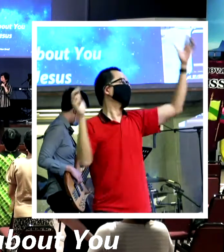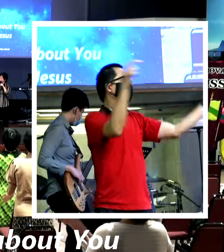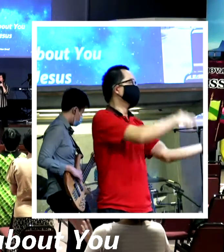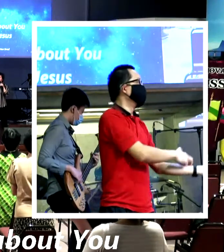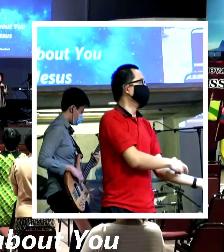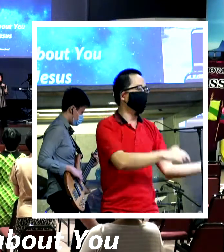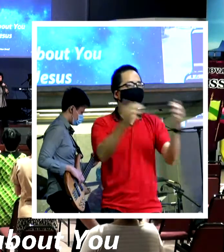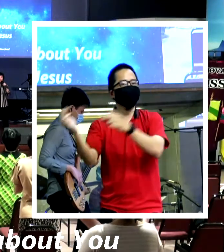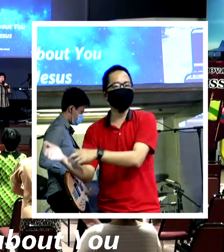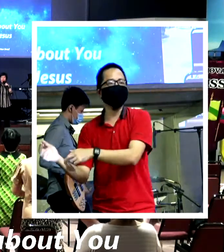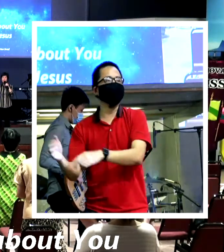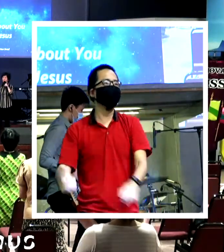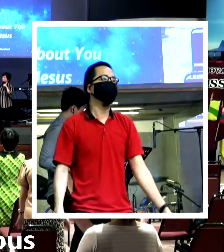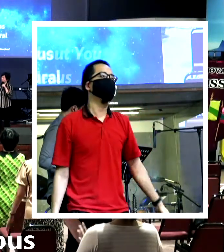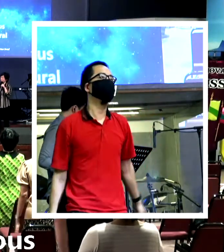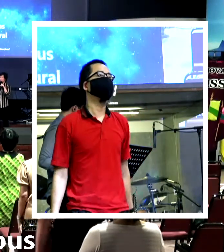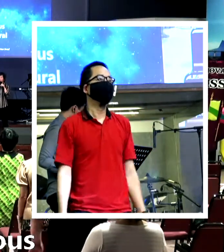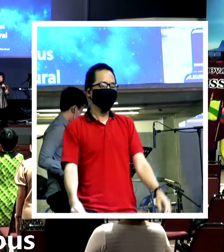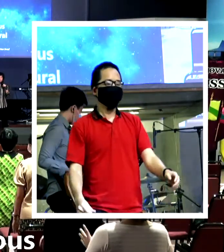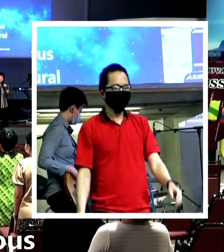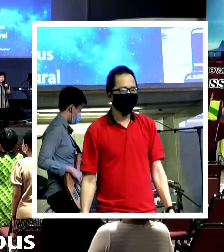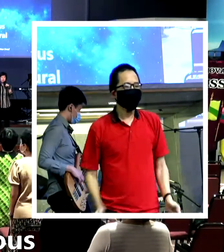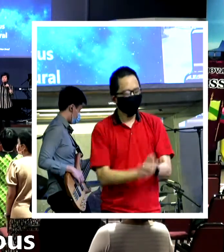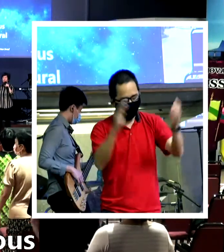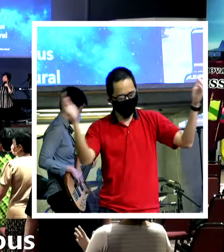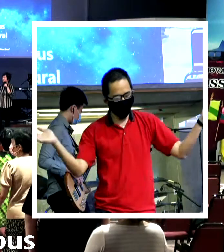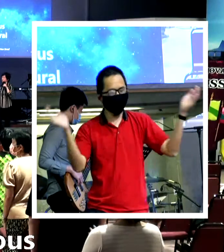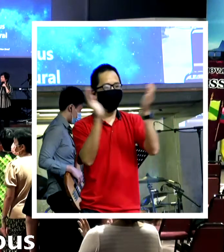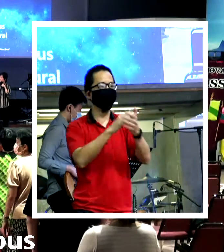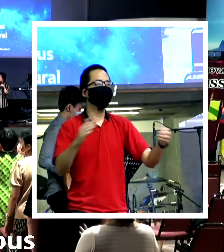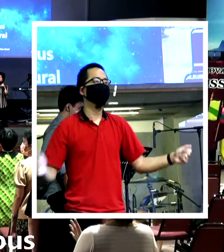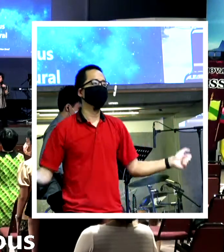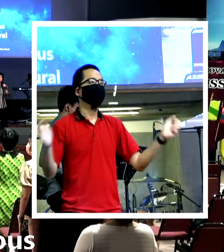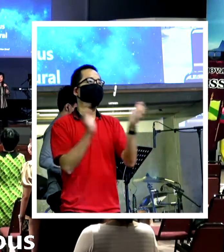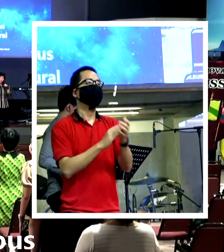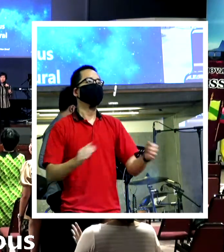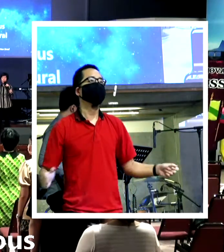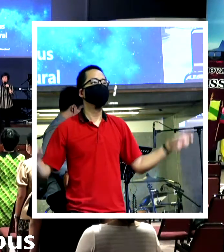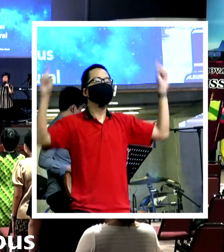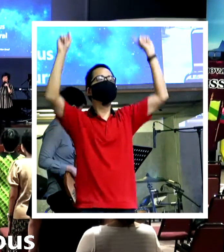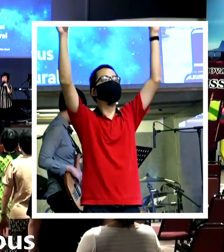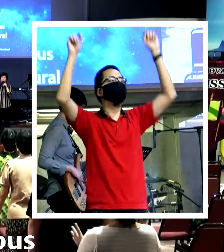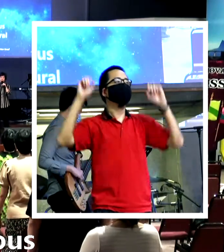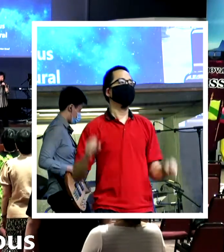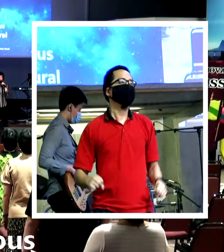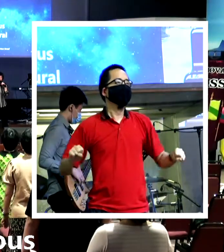Let's go sing the second verse. You are wonderful, God. Oh, yes, Lord. Let's declare. You are